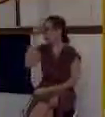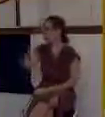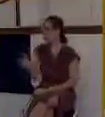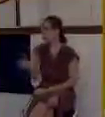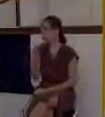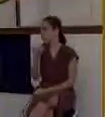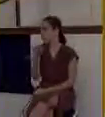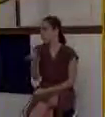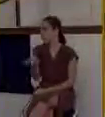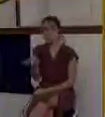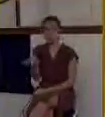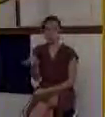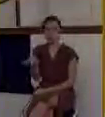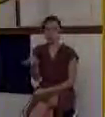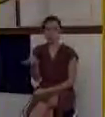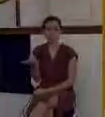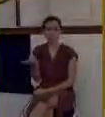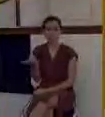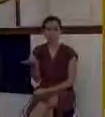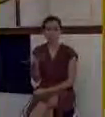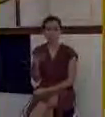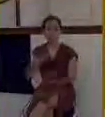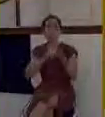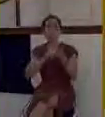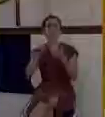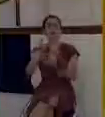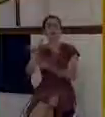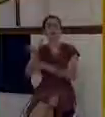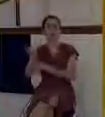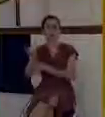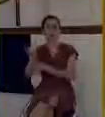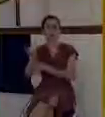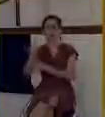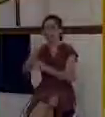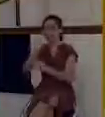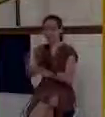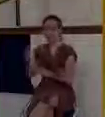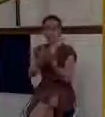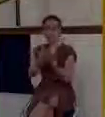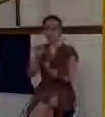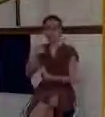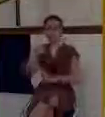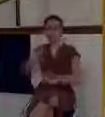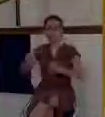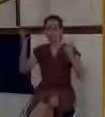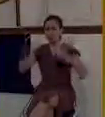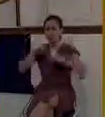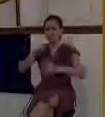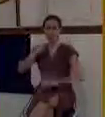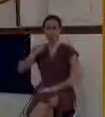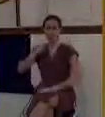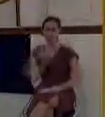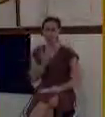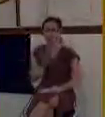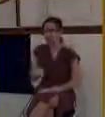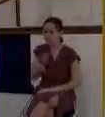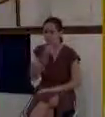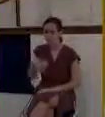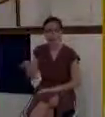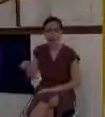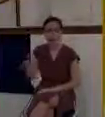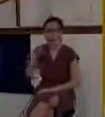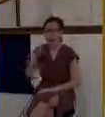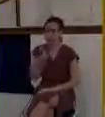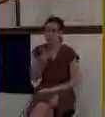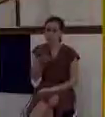wrong. And in verse 27, he says, you err greatly. You're greatly mistaken. You don't know the Scripture.